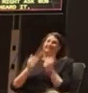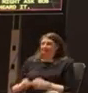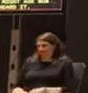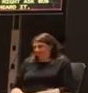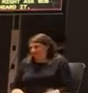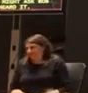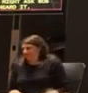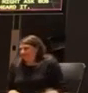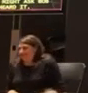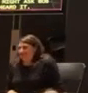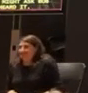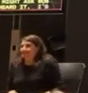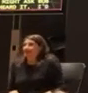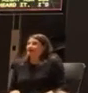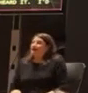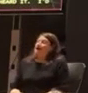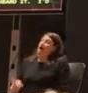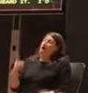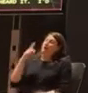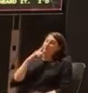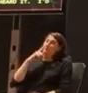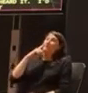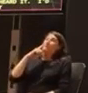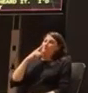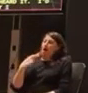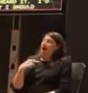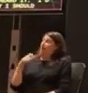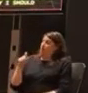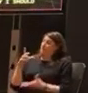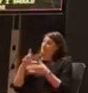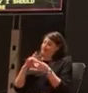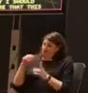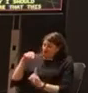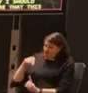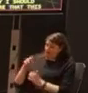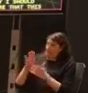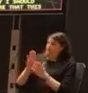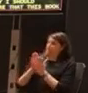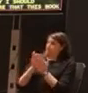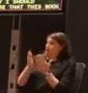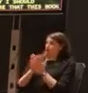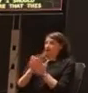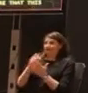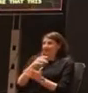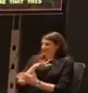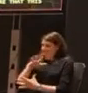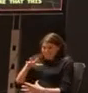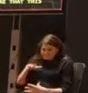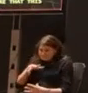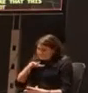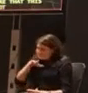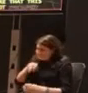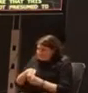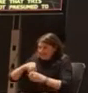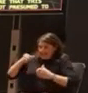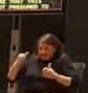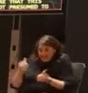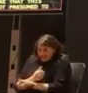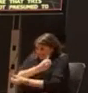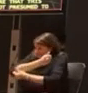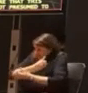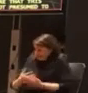And I'd like to say, I should mention here that this book does not presume to contain all of the sites.